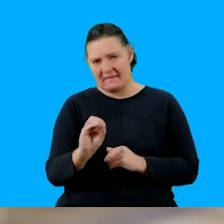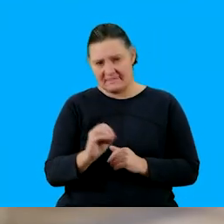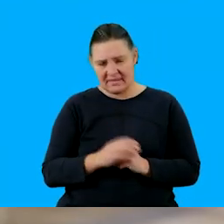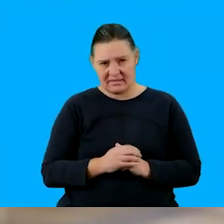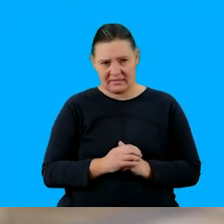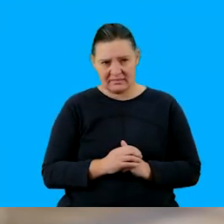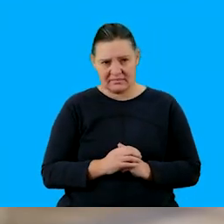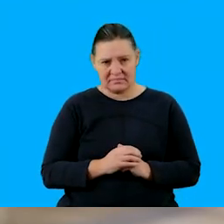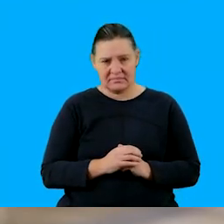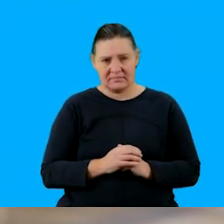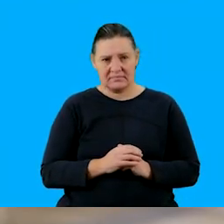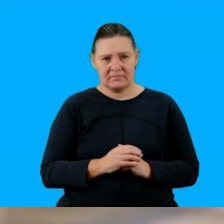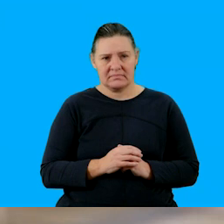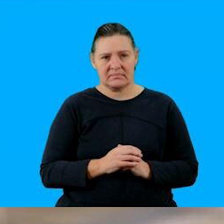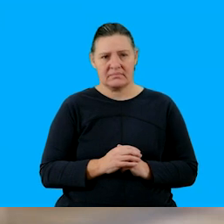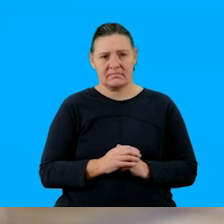skills.